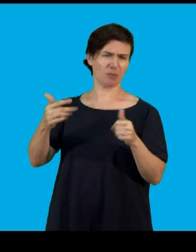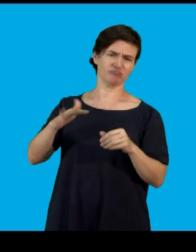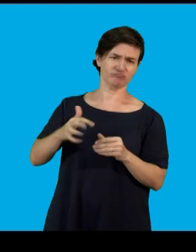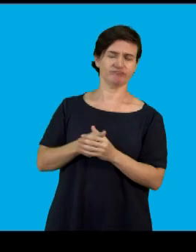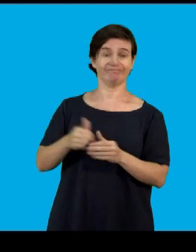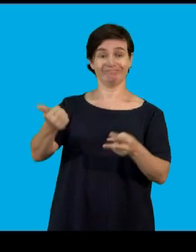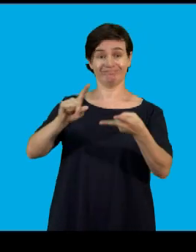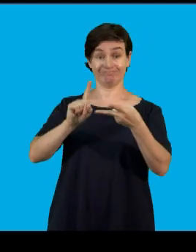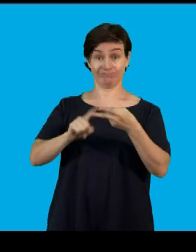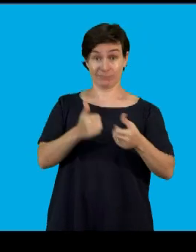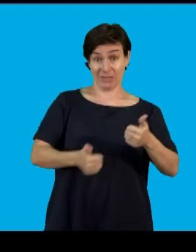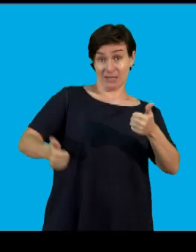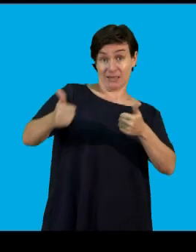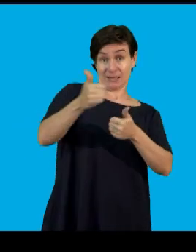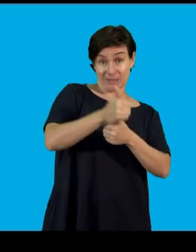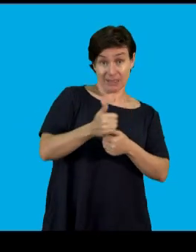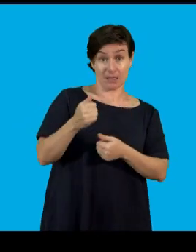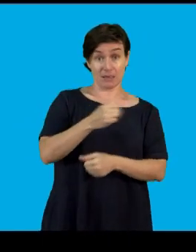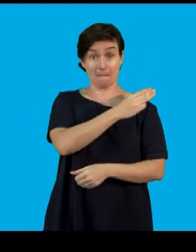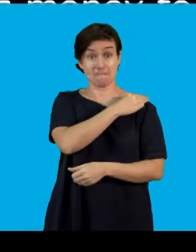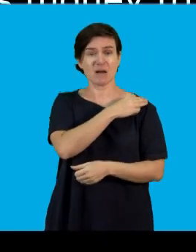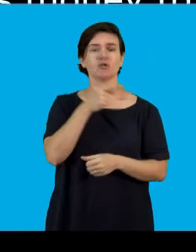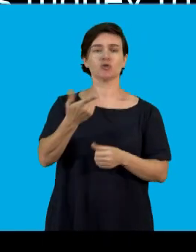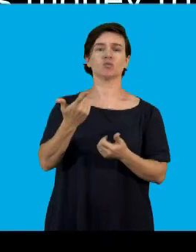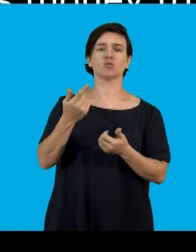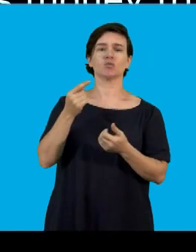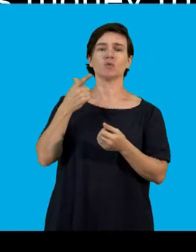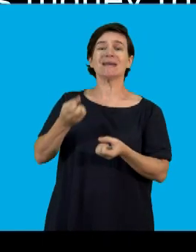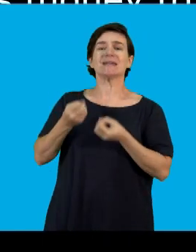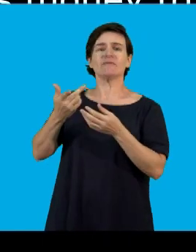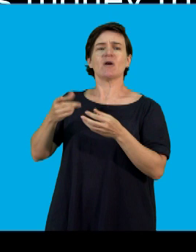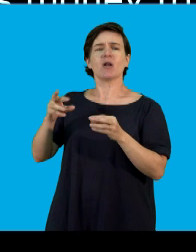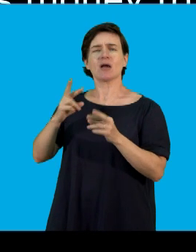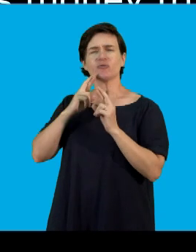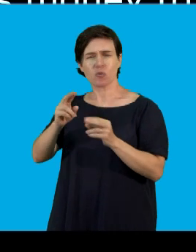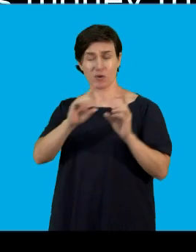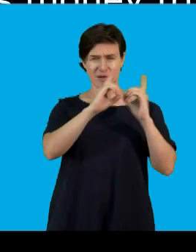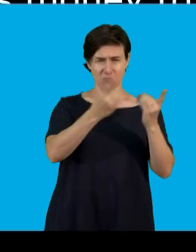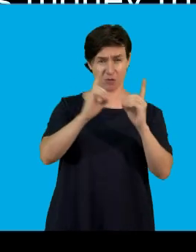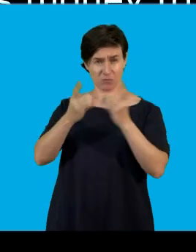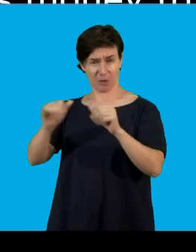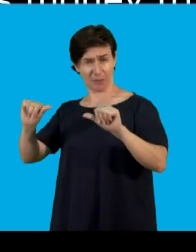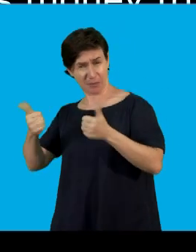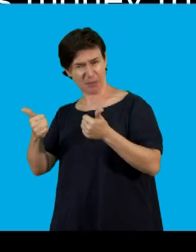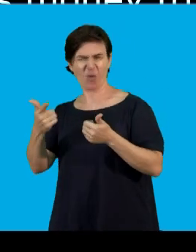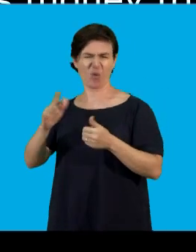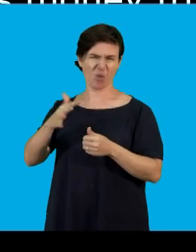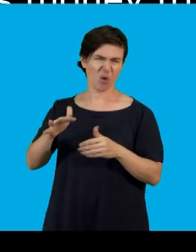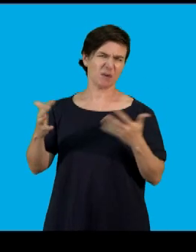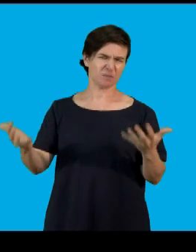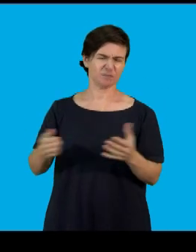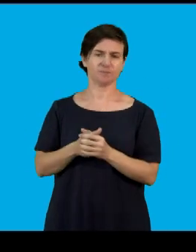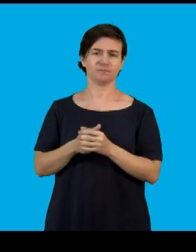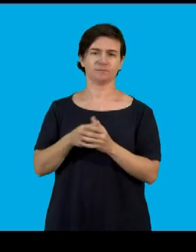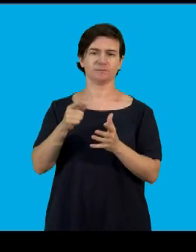rely on business reports to inform them of what each department is doing. Business reports are also important to the bank who lends money to